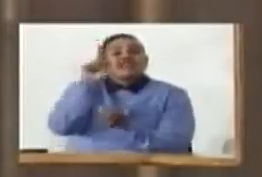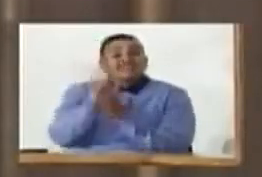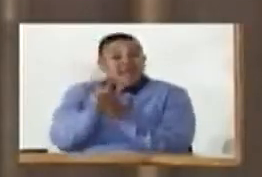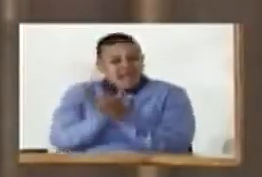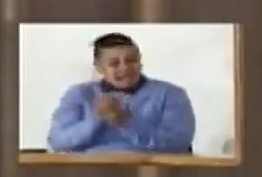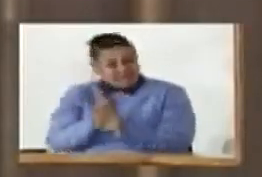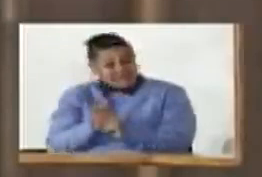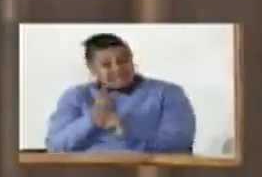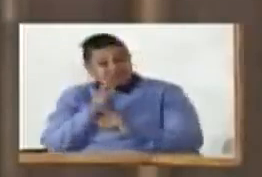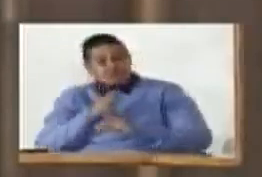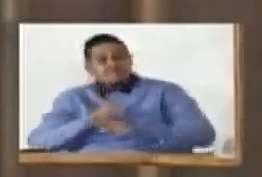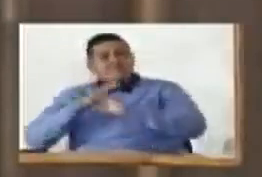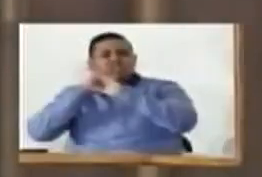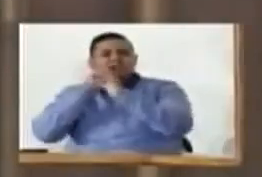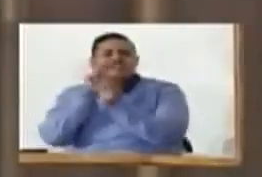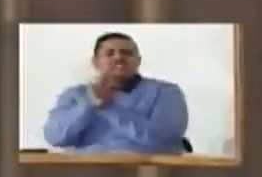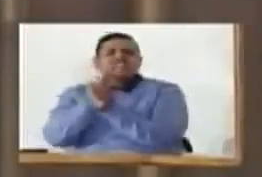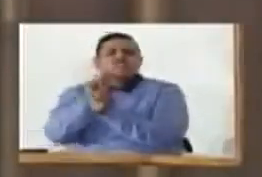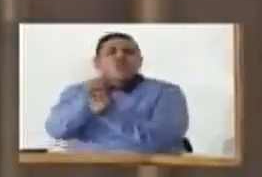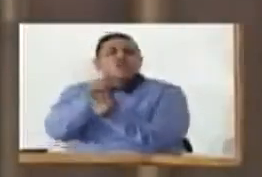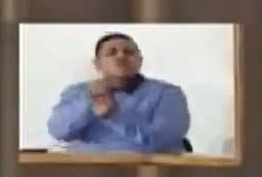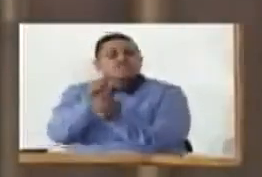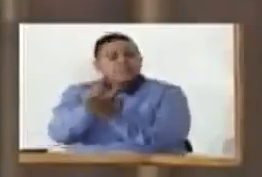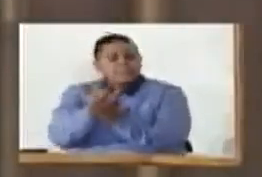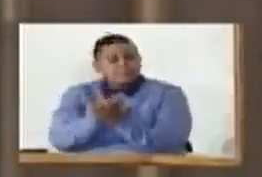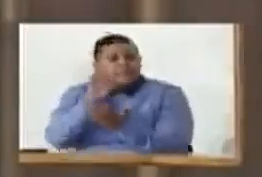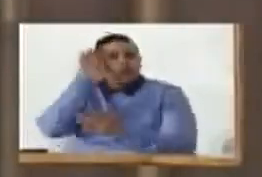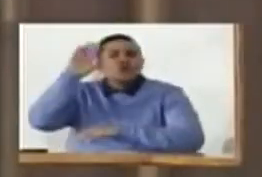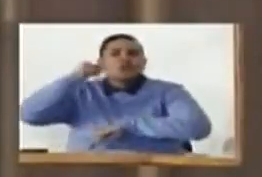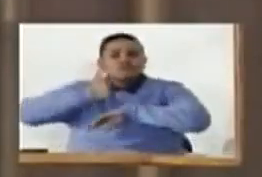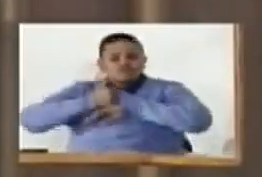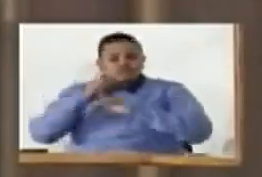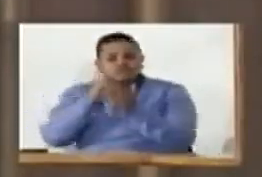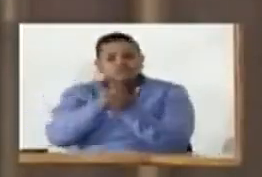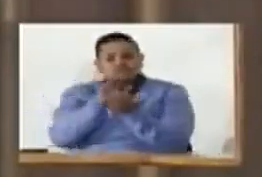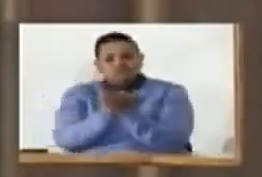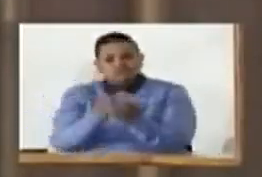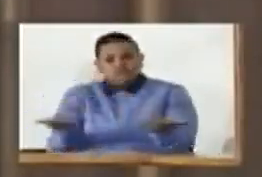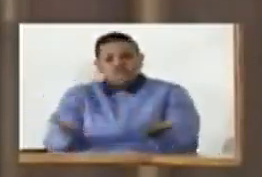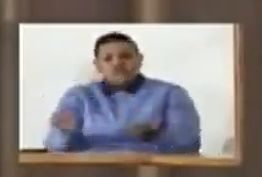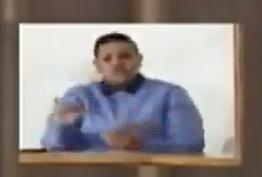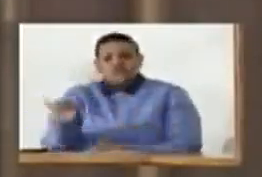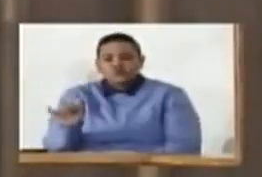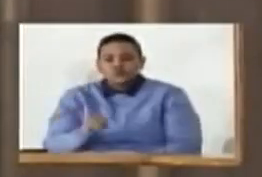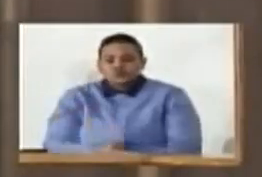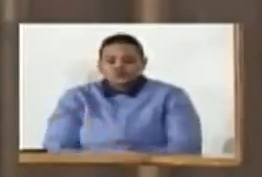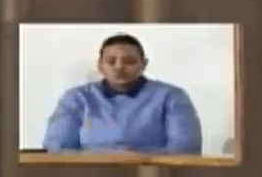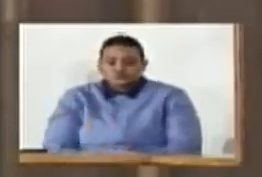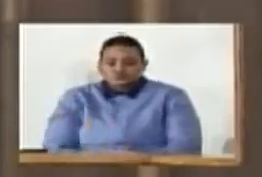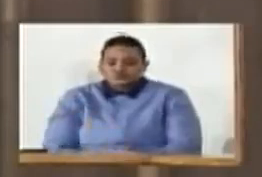The Prevention of Sexual Harassment Bill will also be tabled.